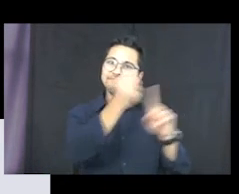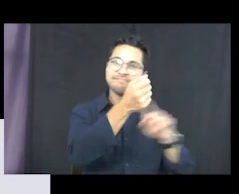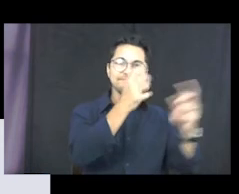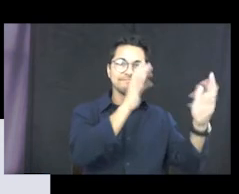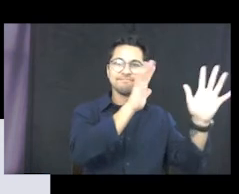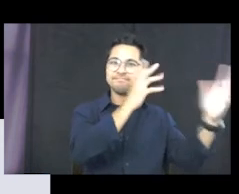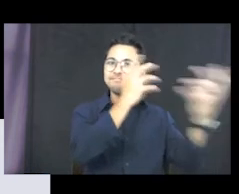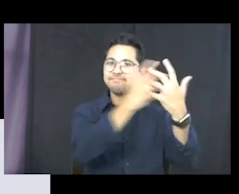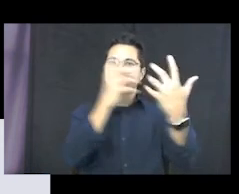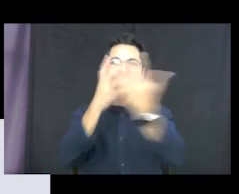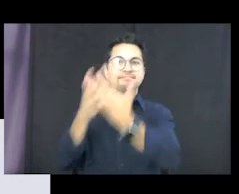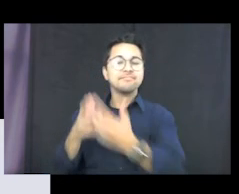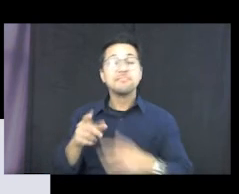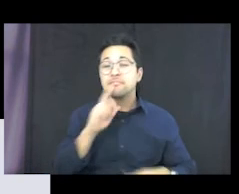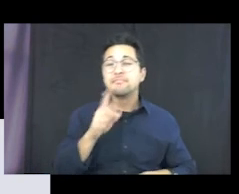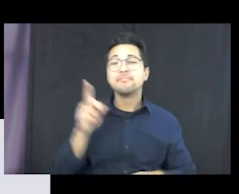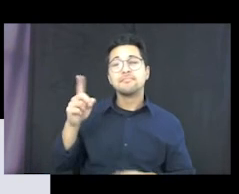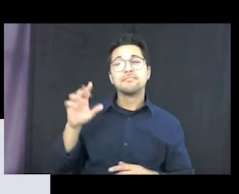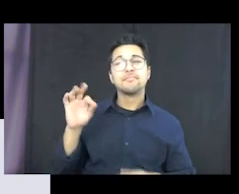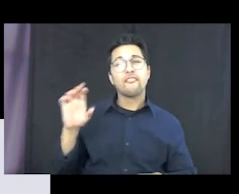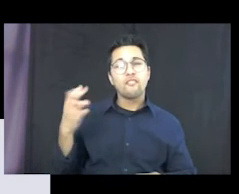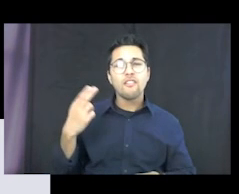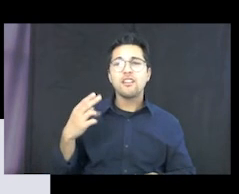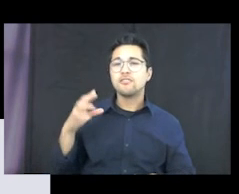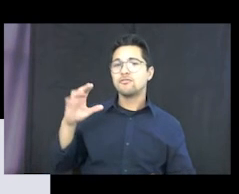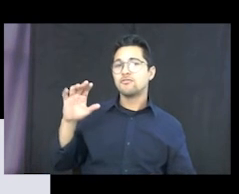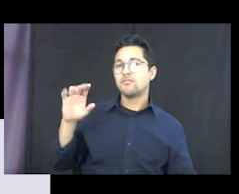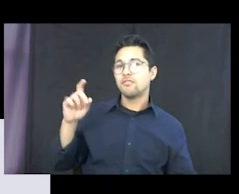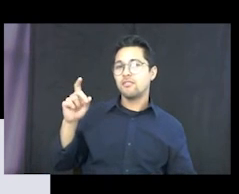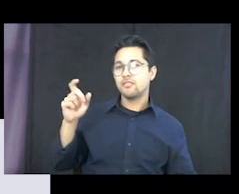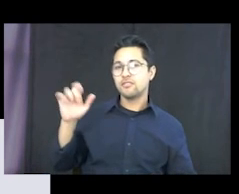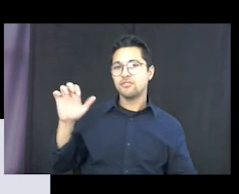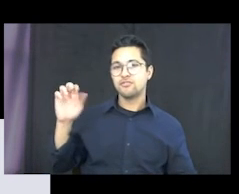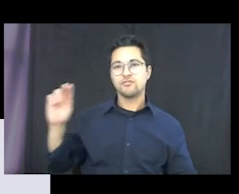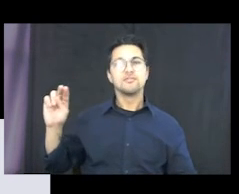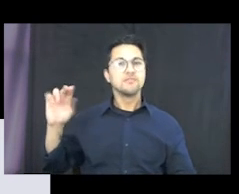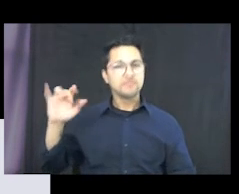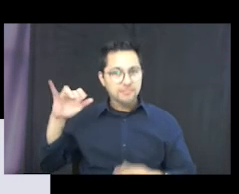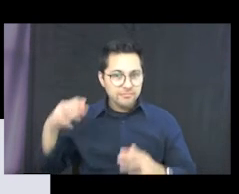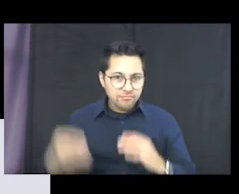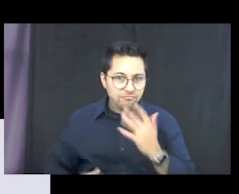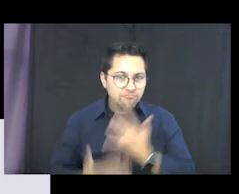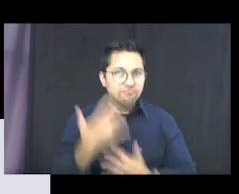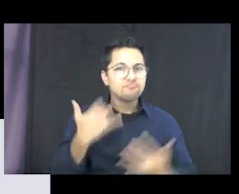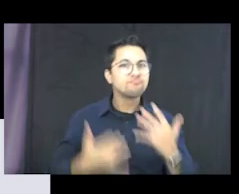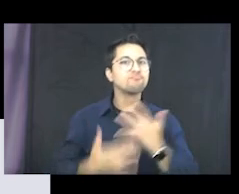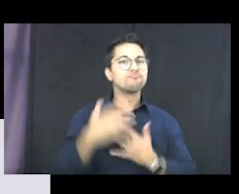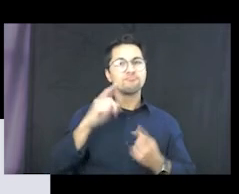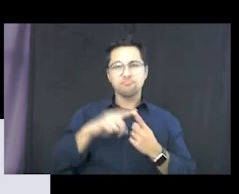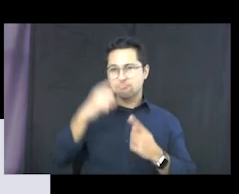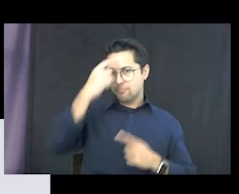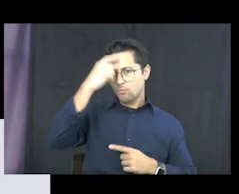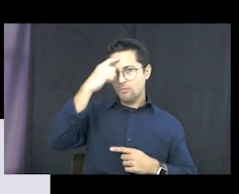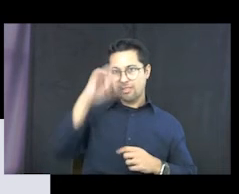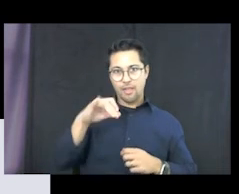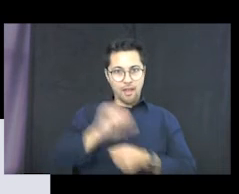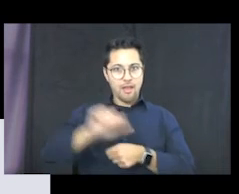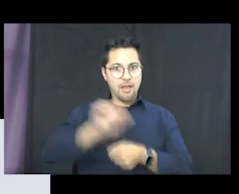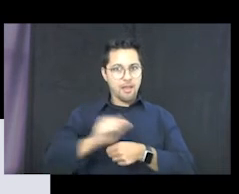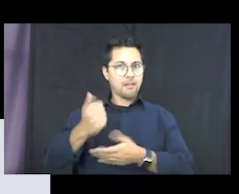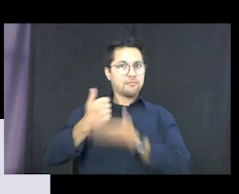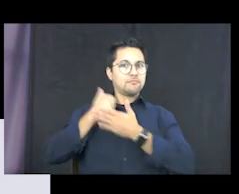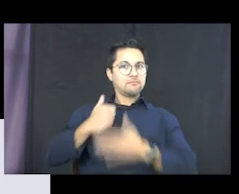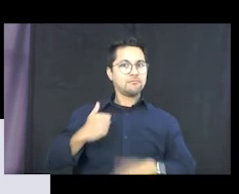mentioned earlier, it's the fresh oxygenated blood going to our brain that is working for us.